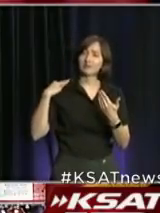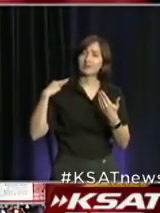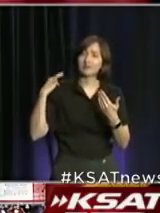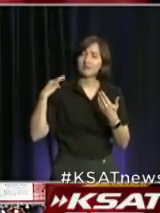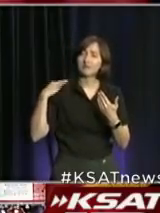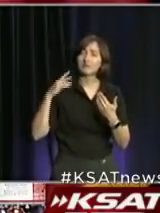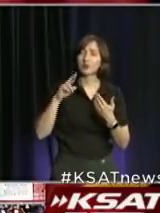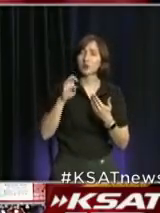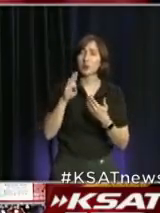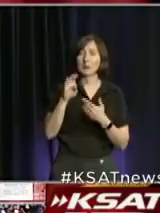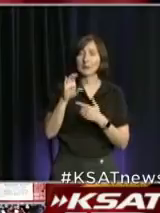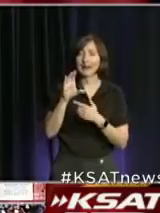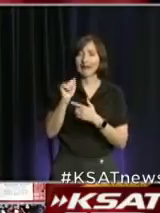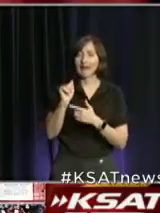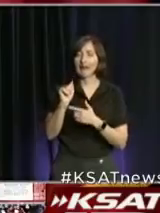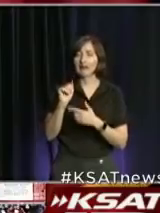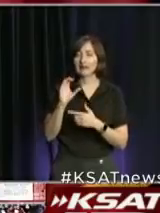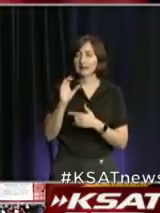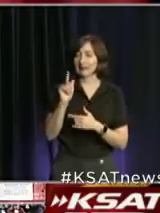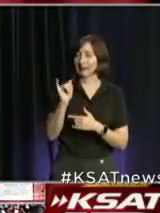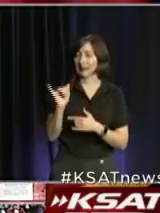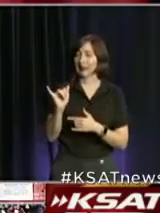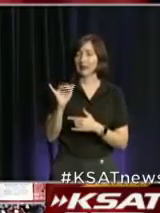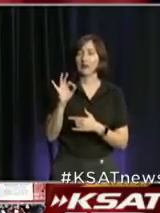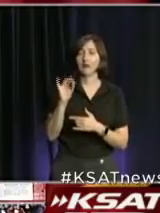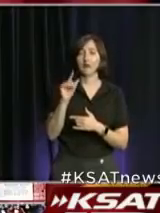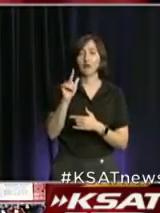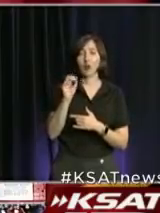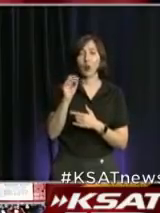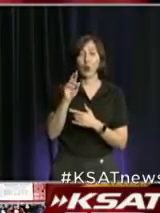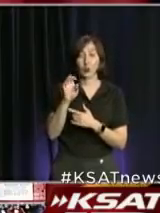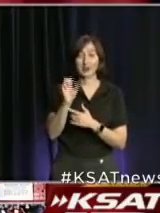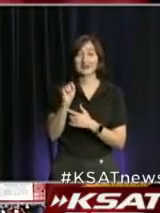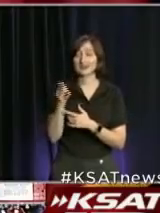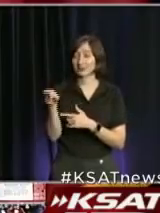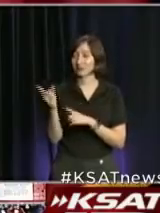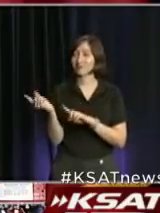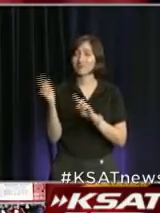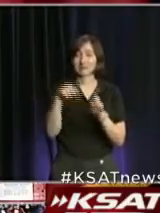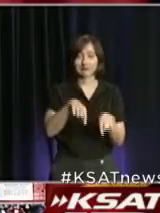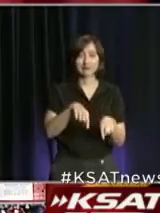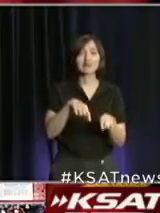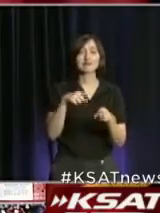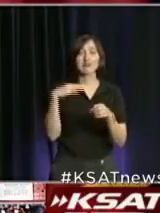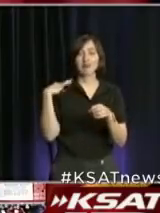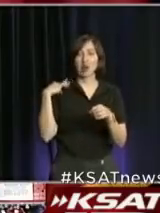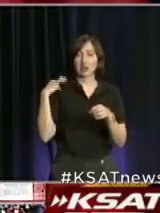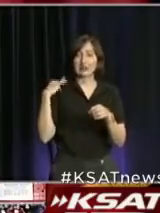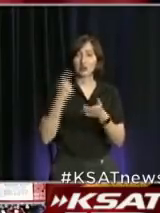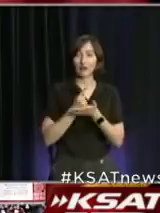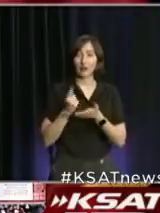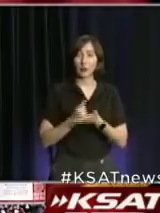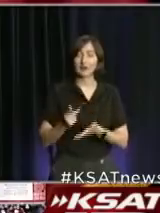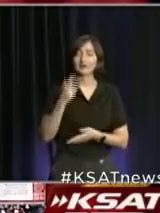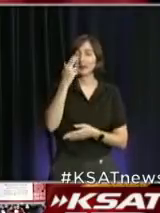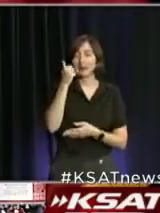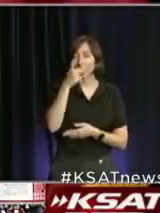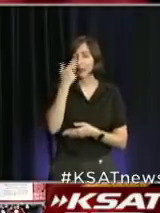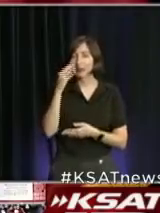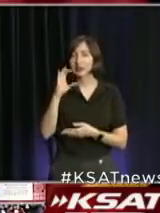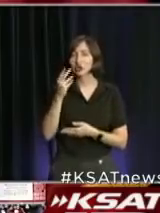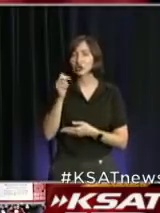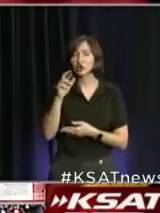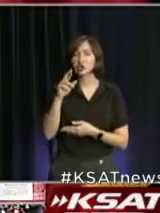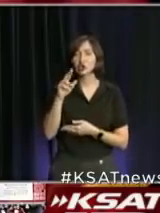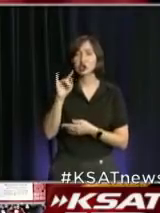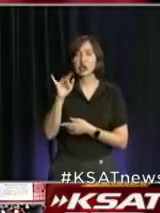Flores, who goes out and volunteers every week, and Catholic Charities and New Star and all the companies that